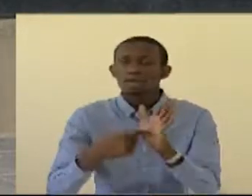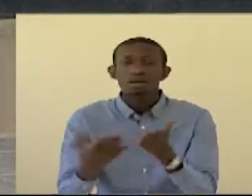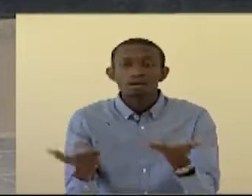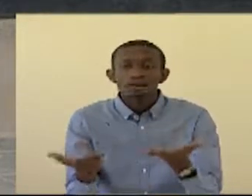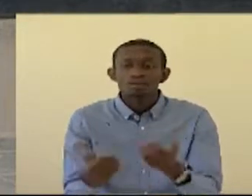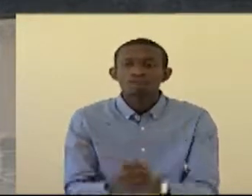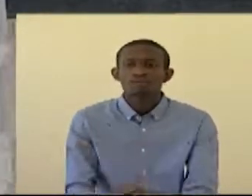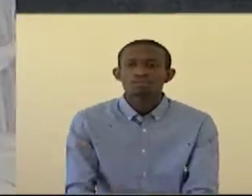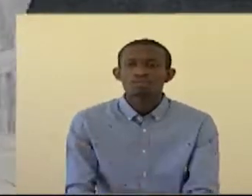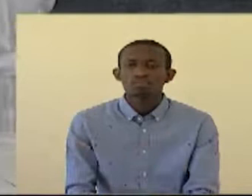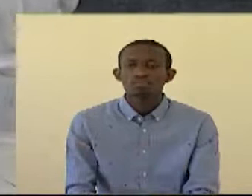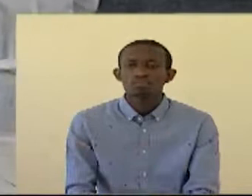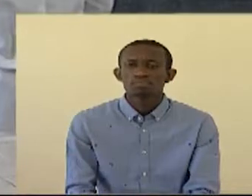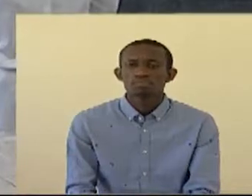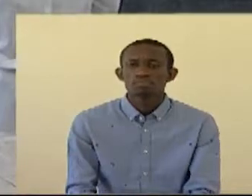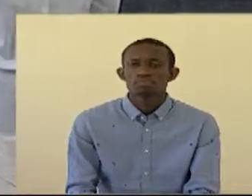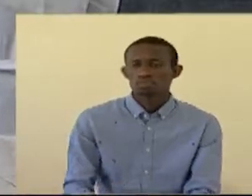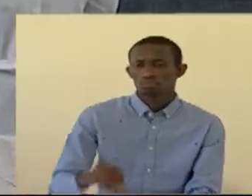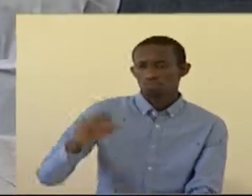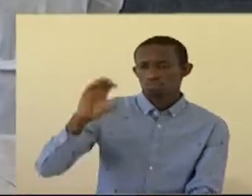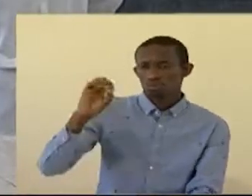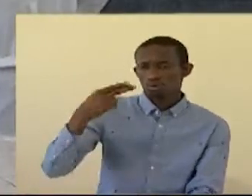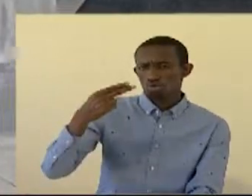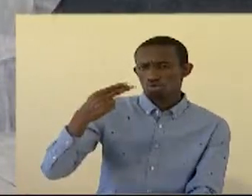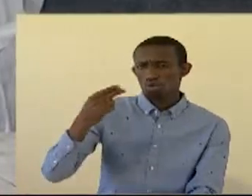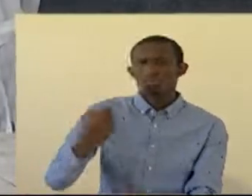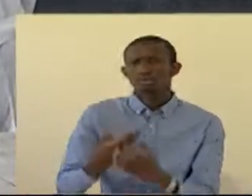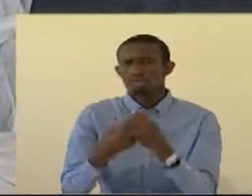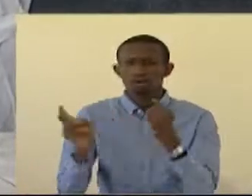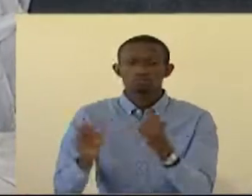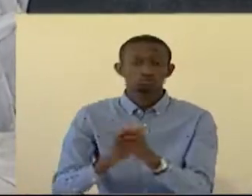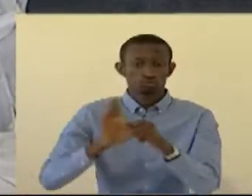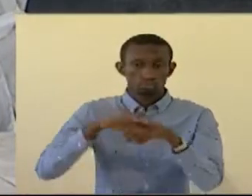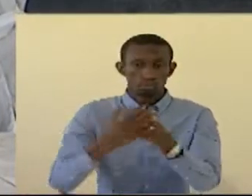water molecule will be removed and we produce